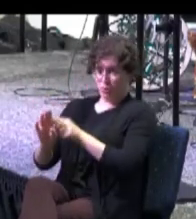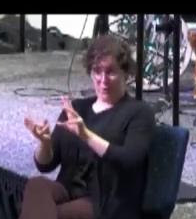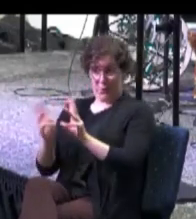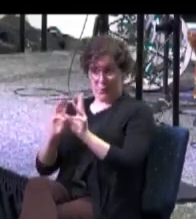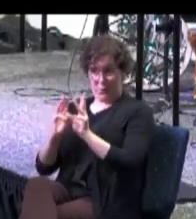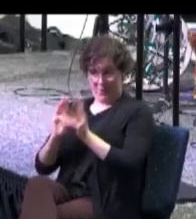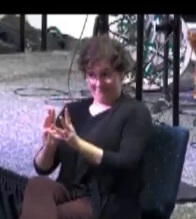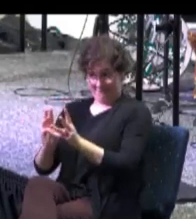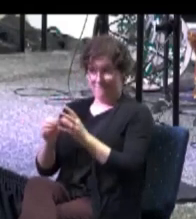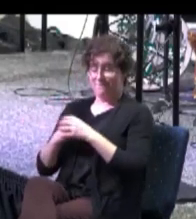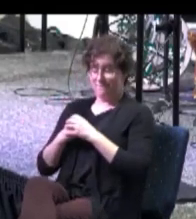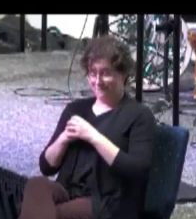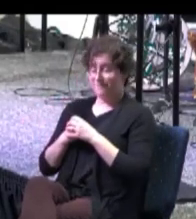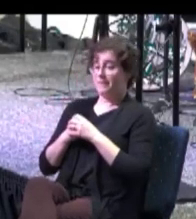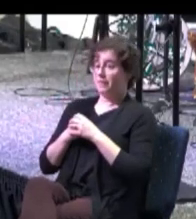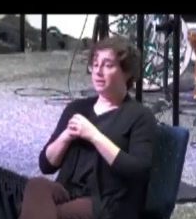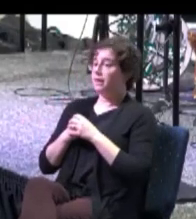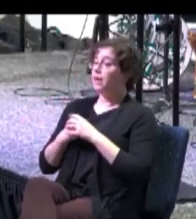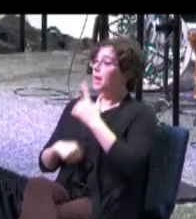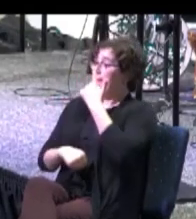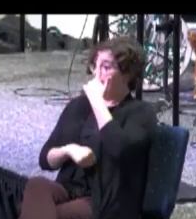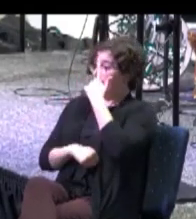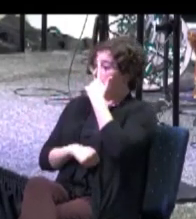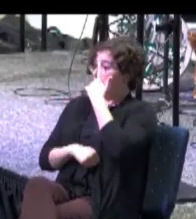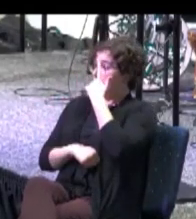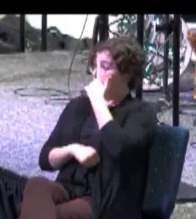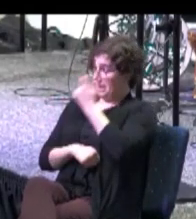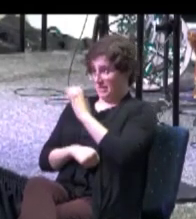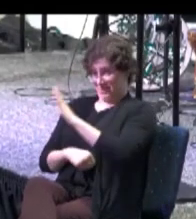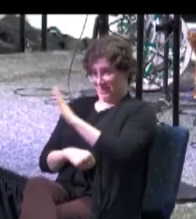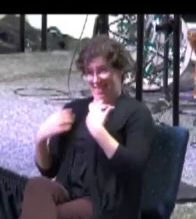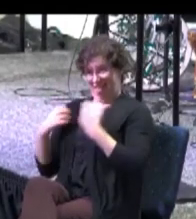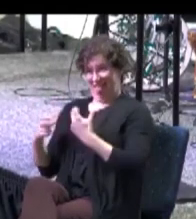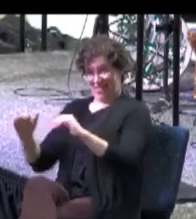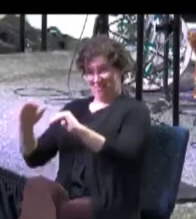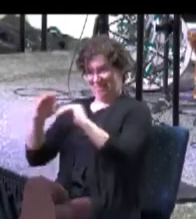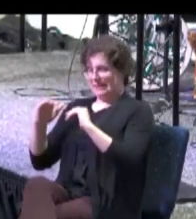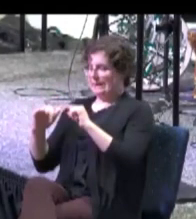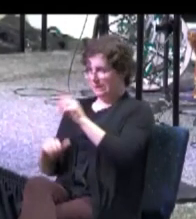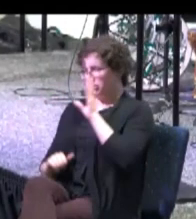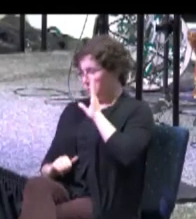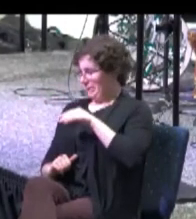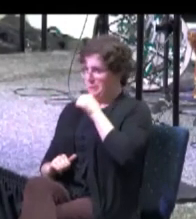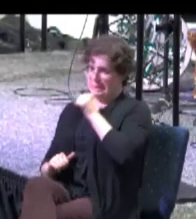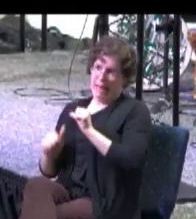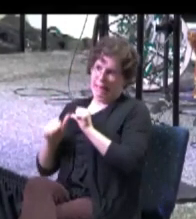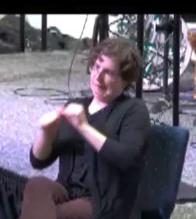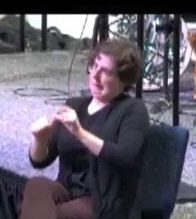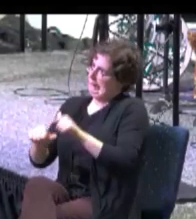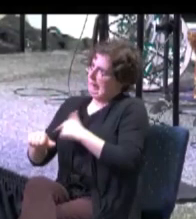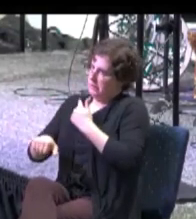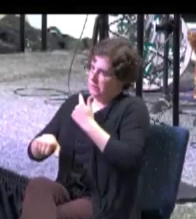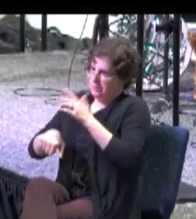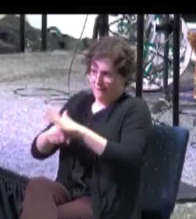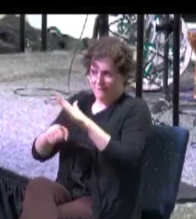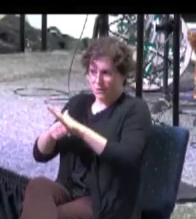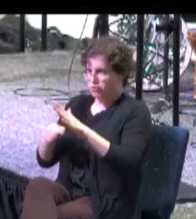Translators. Because of his health limitations, he knew he would never live long enough to complete a